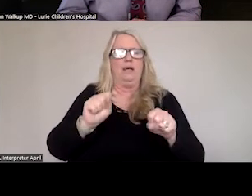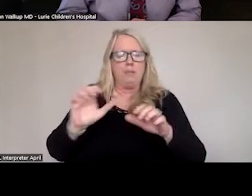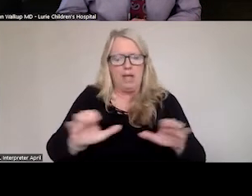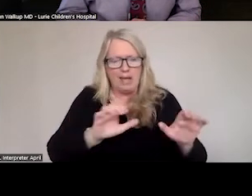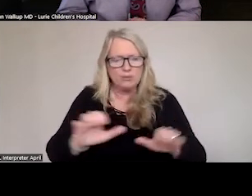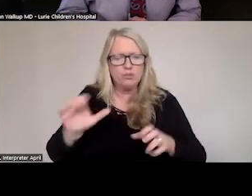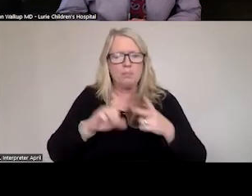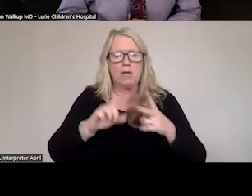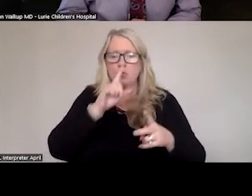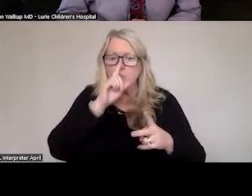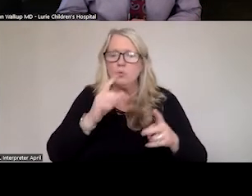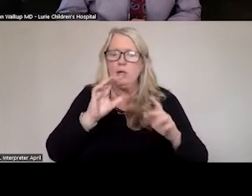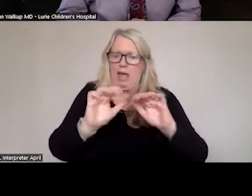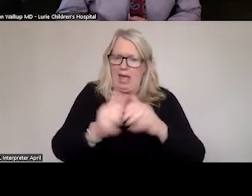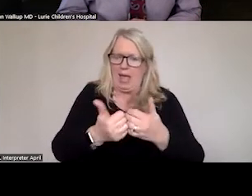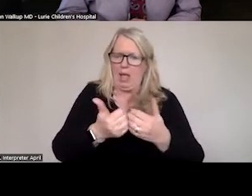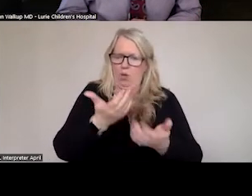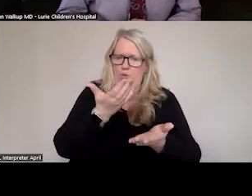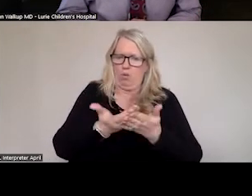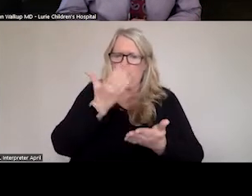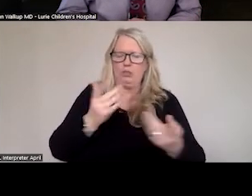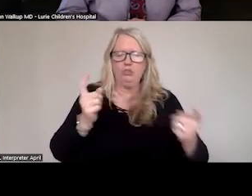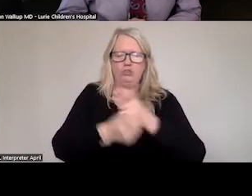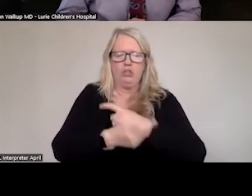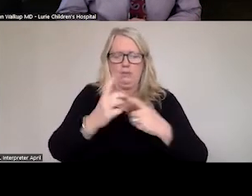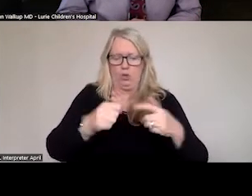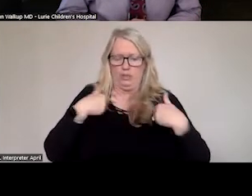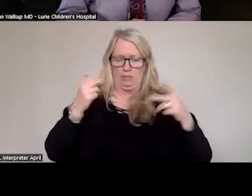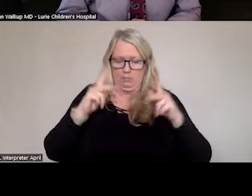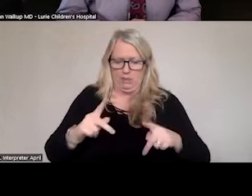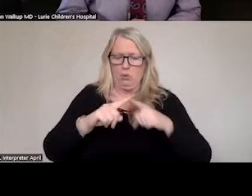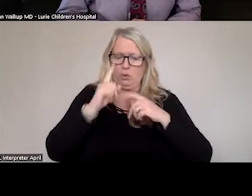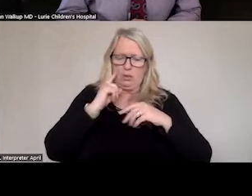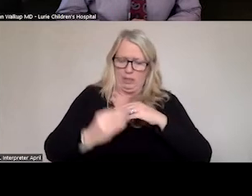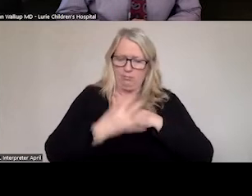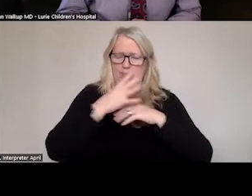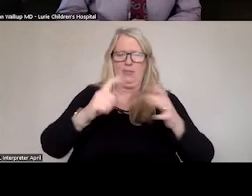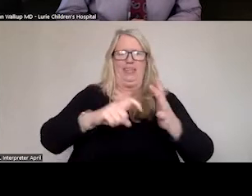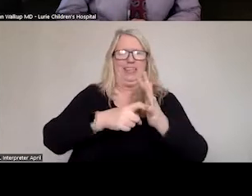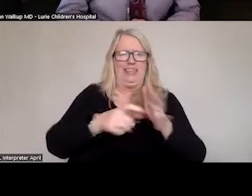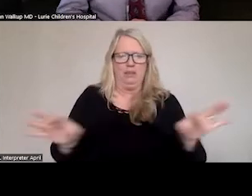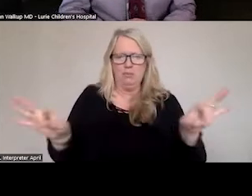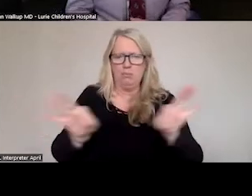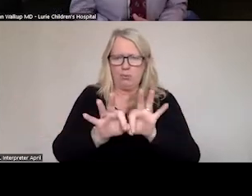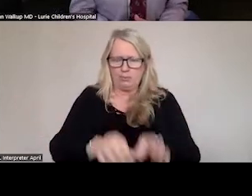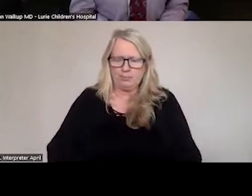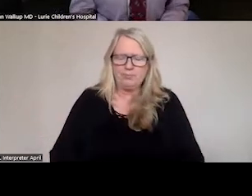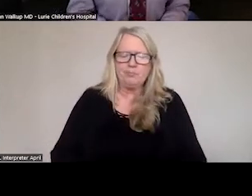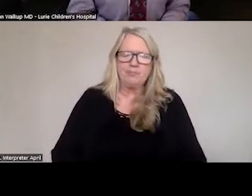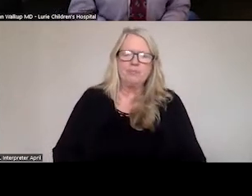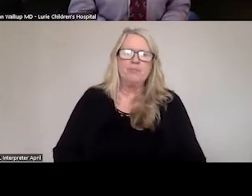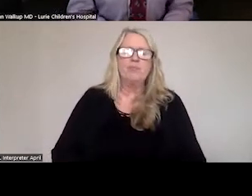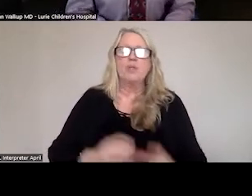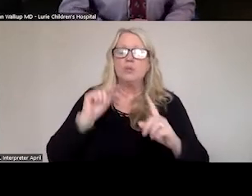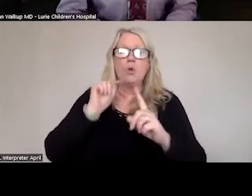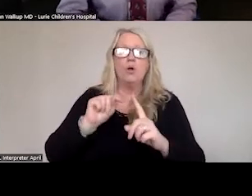real tangible changes that can be felt in the lives of young people is key to the approach. And revolving around all of that is